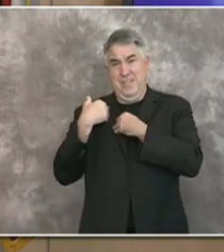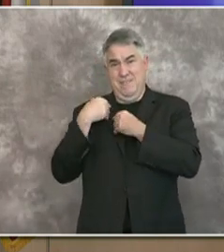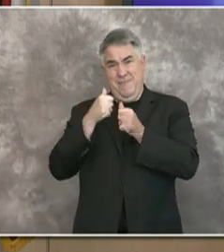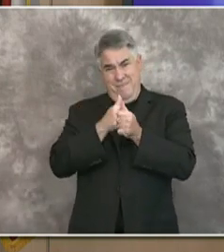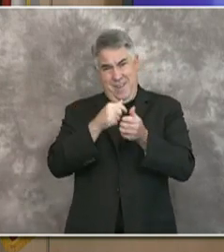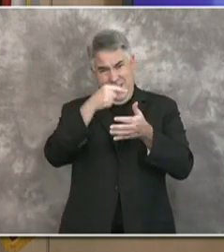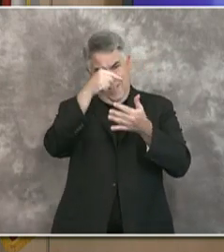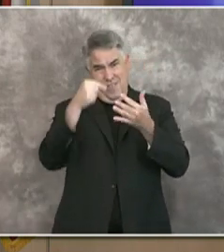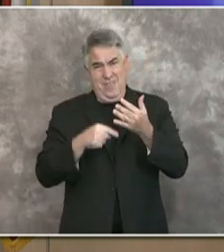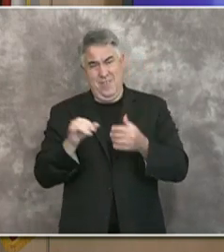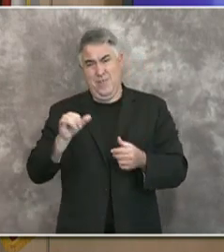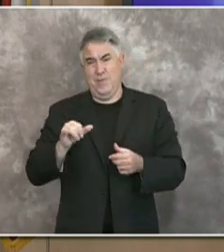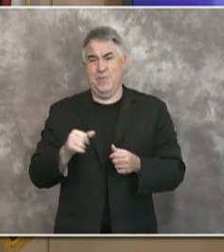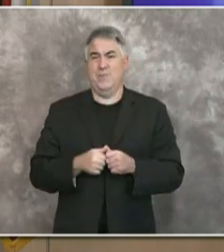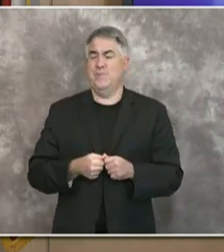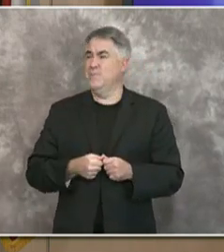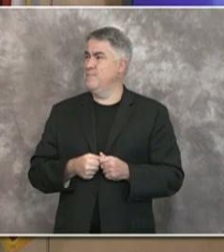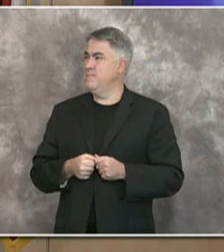continue to move forward.